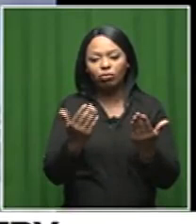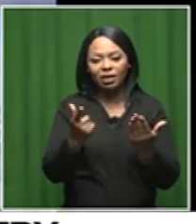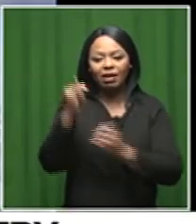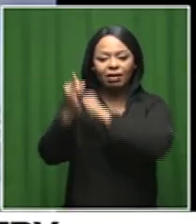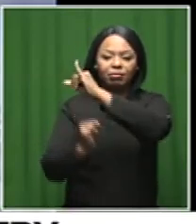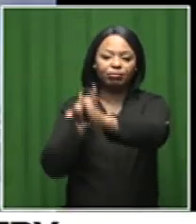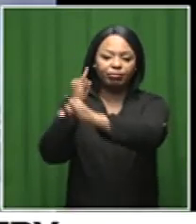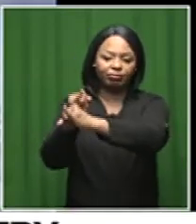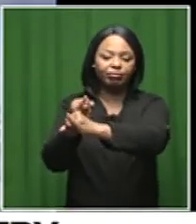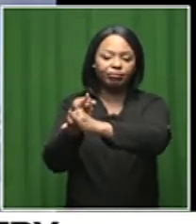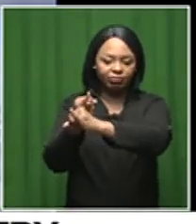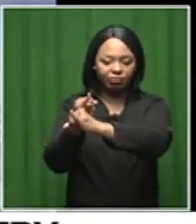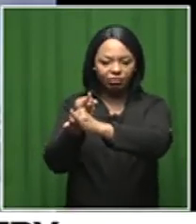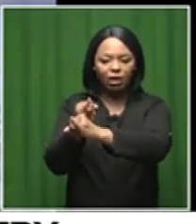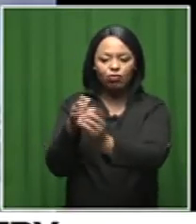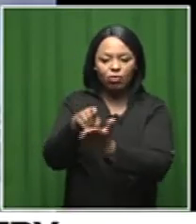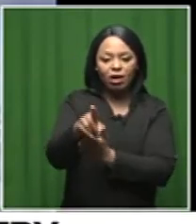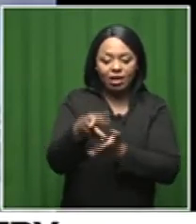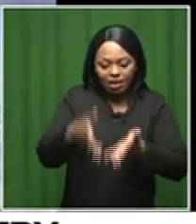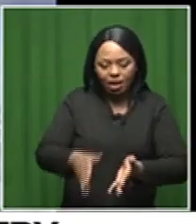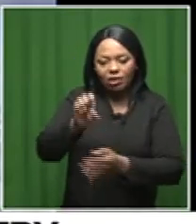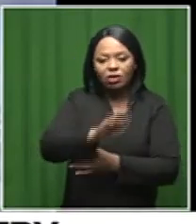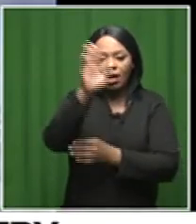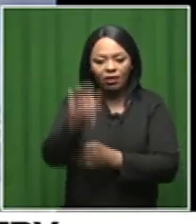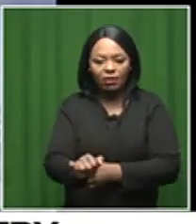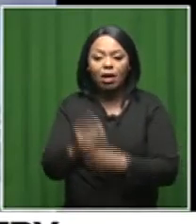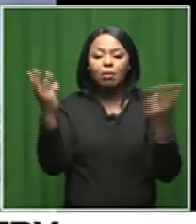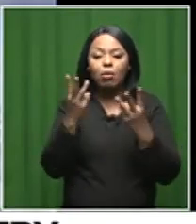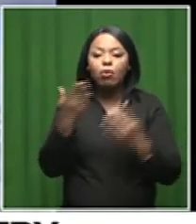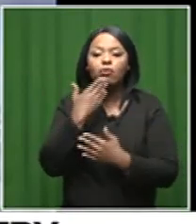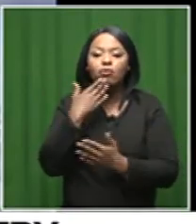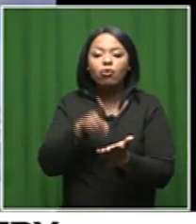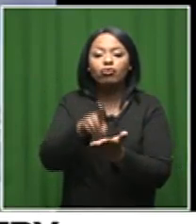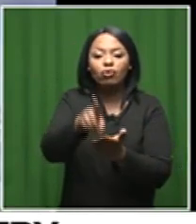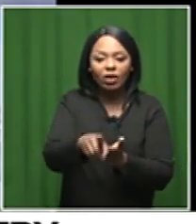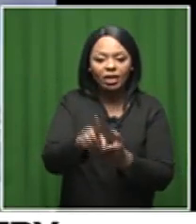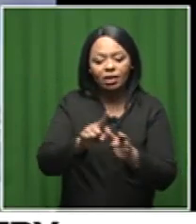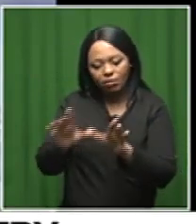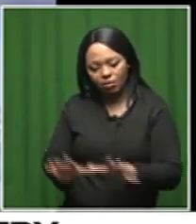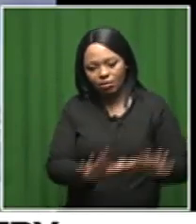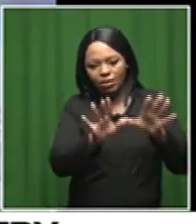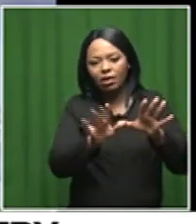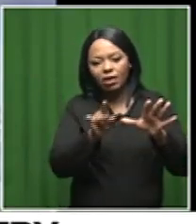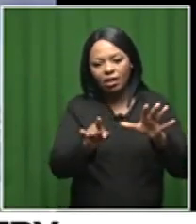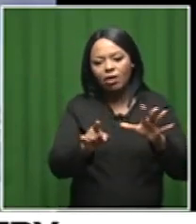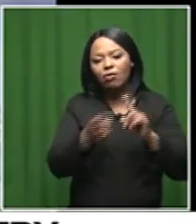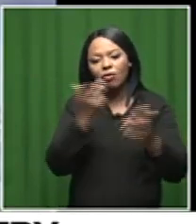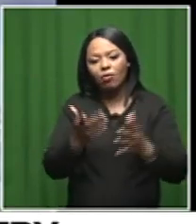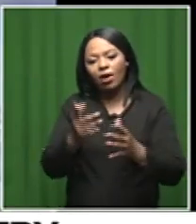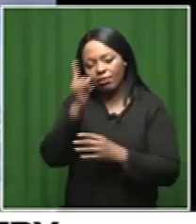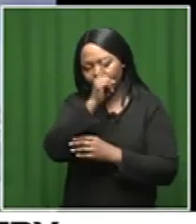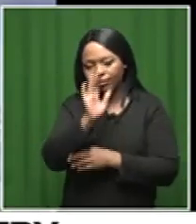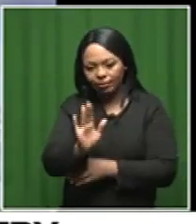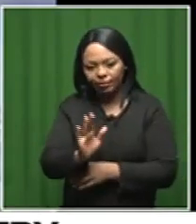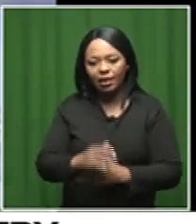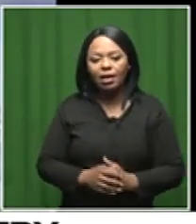international trend. Now, in South Africa, the majority of our population and elsewhere in Africa is of African descent.